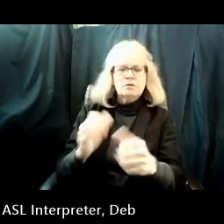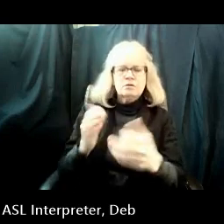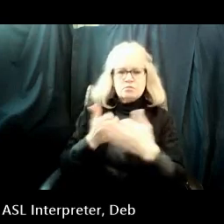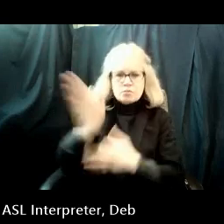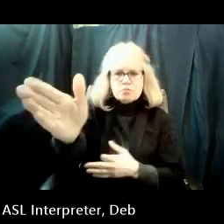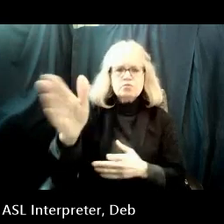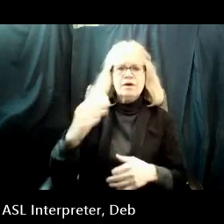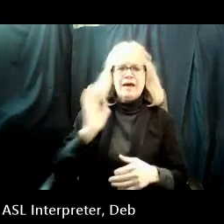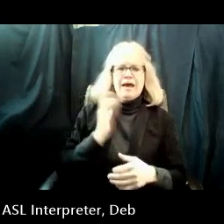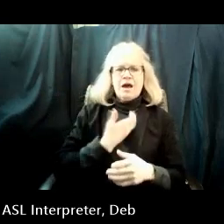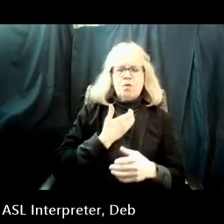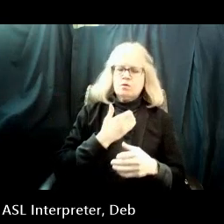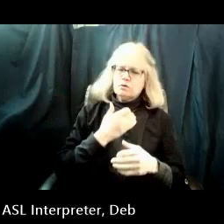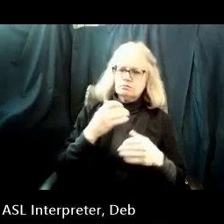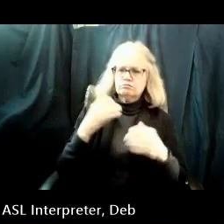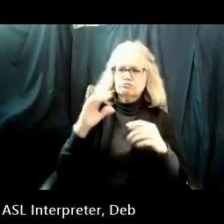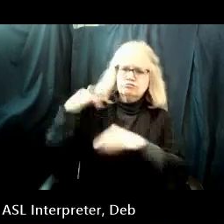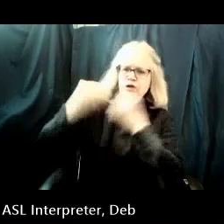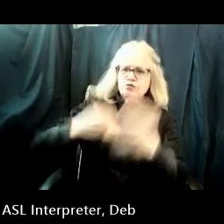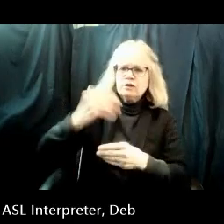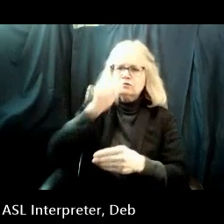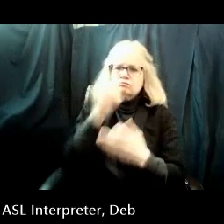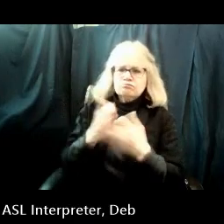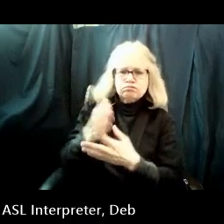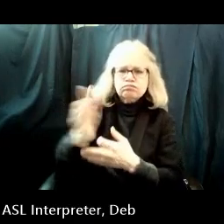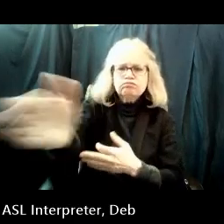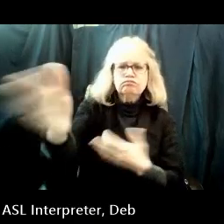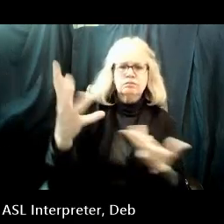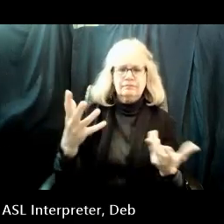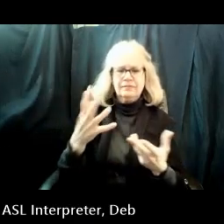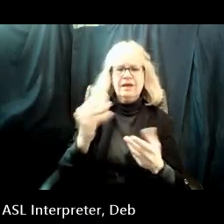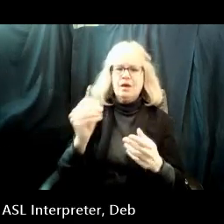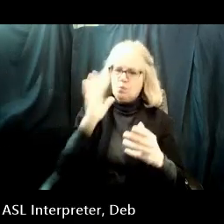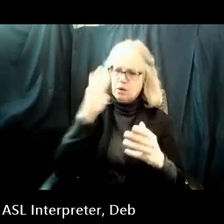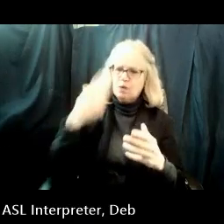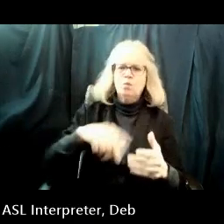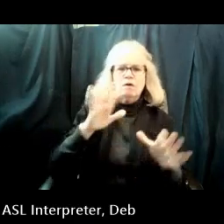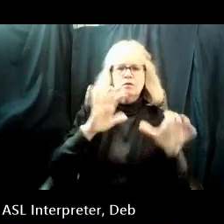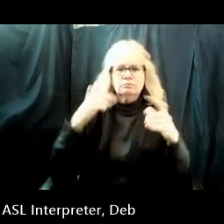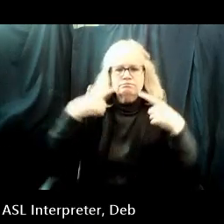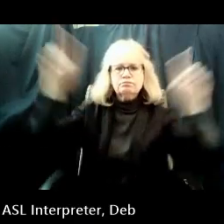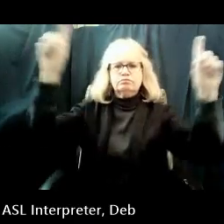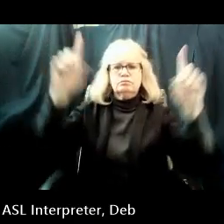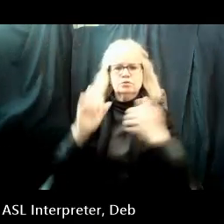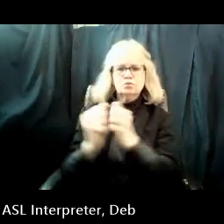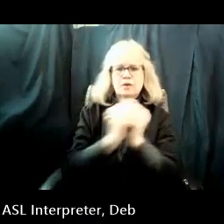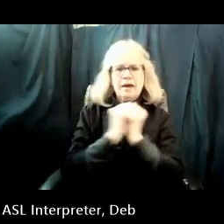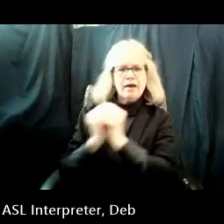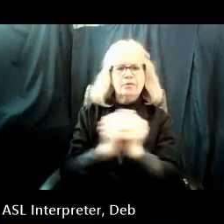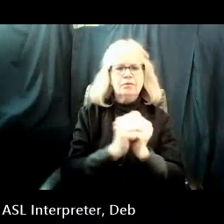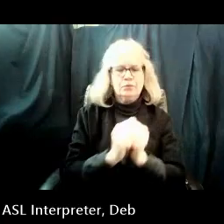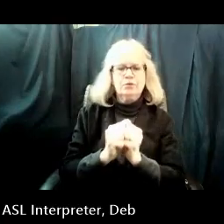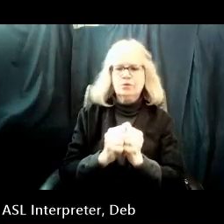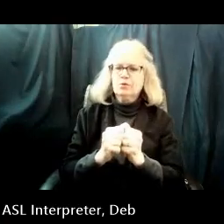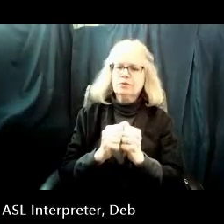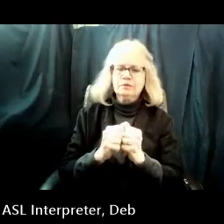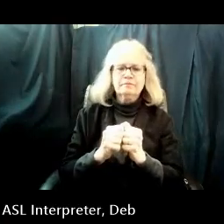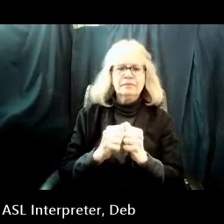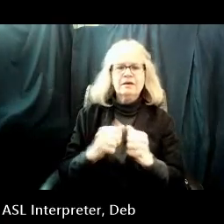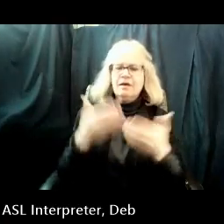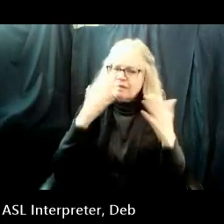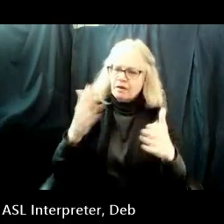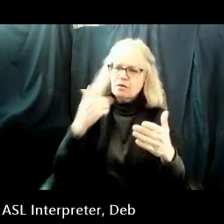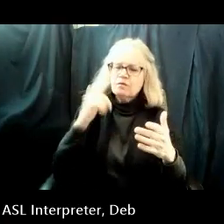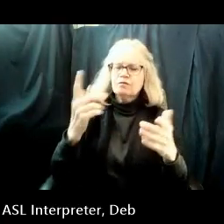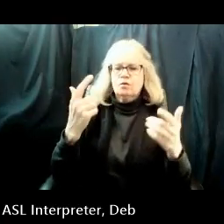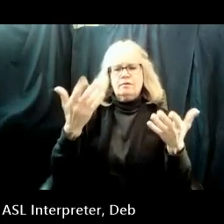we will be able to continue to do this together. So I thank you all so much for having me, allowing me to spend some time